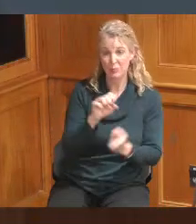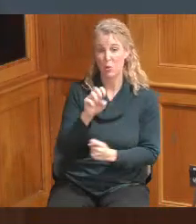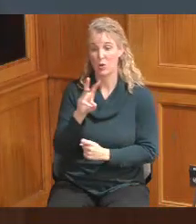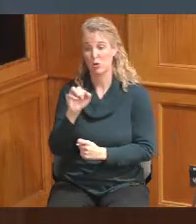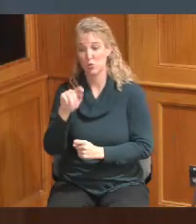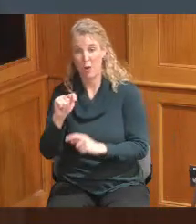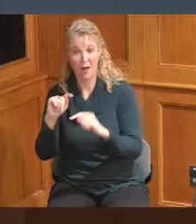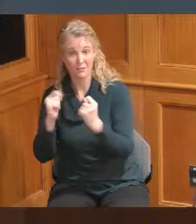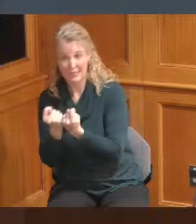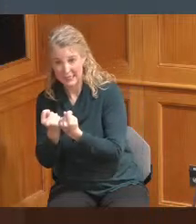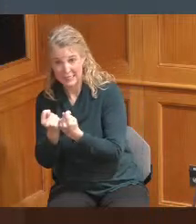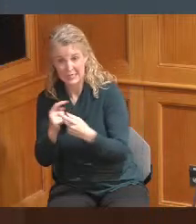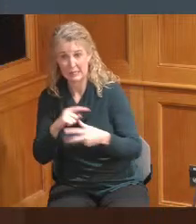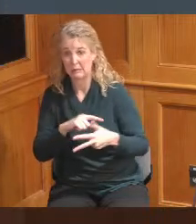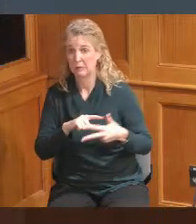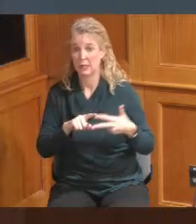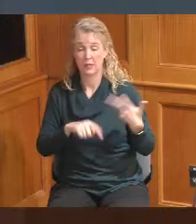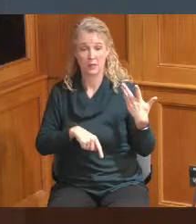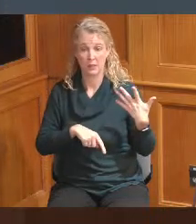teams to